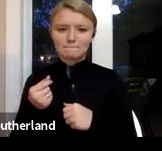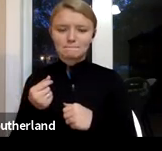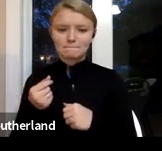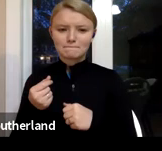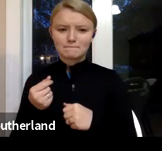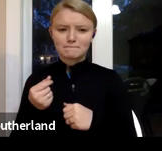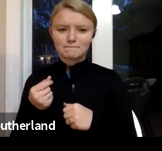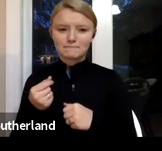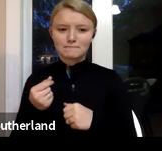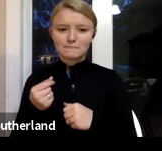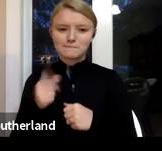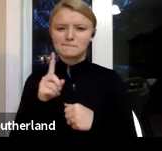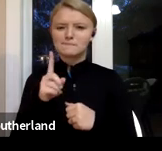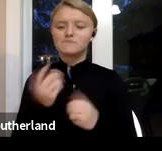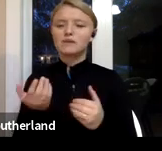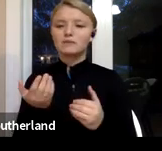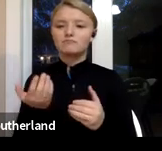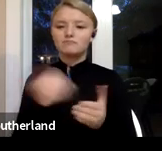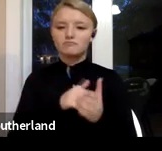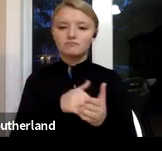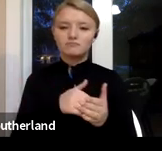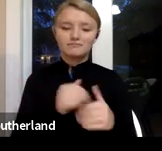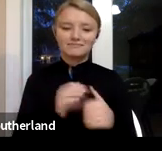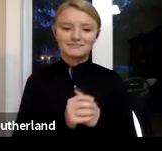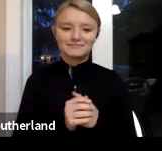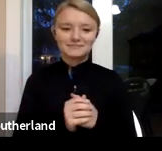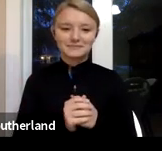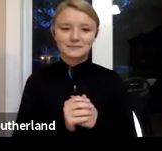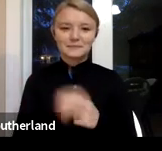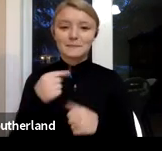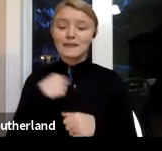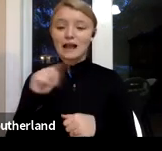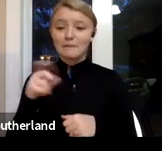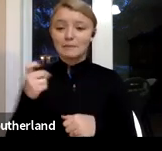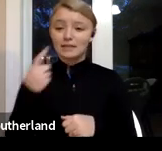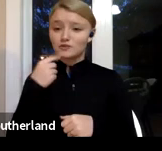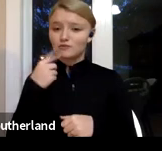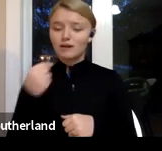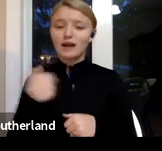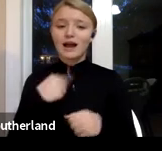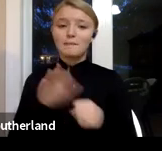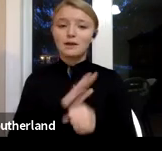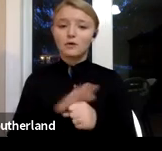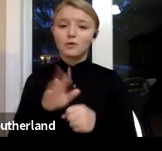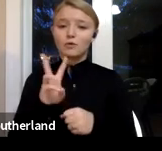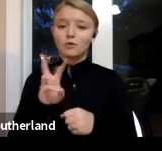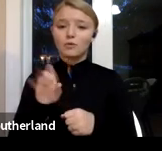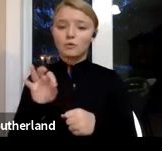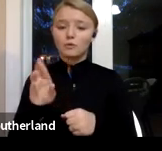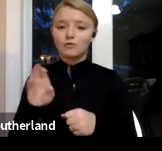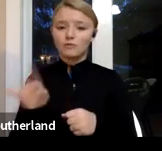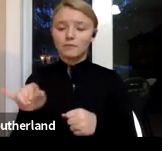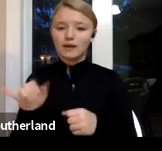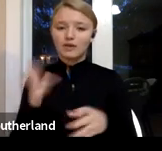that's weird. I'm Ningxia Red. I'm a whole wolfberry nutrient infusion. I'm eternal youth, ageless health